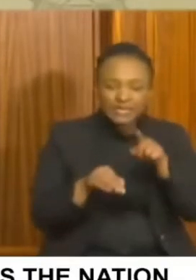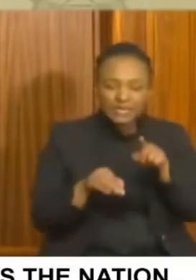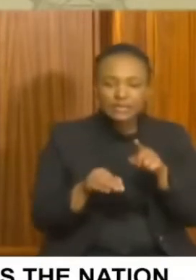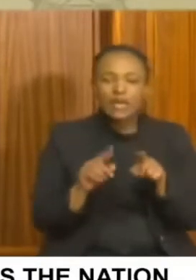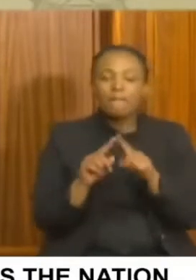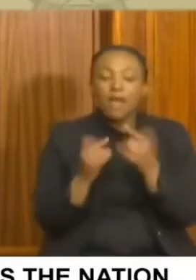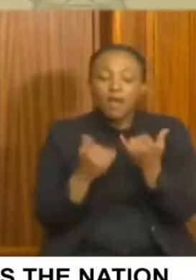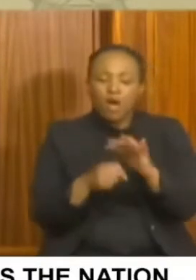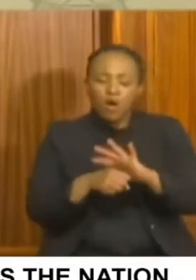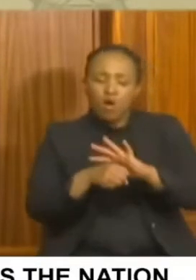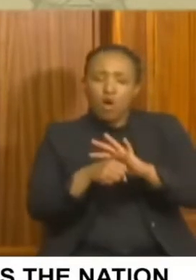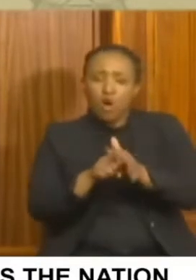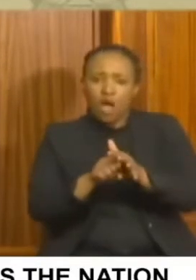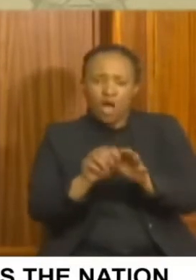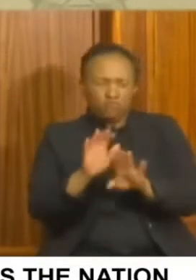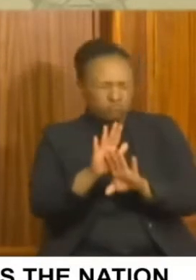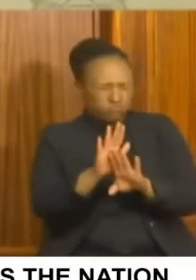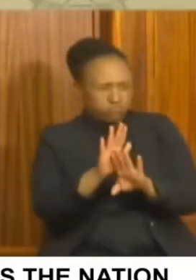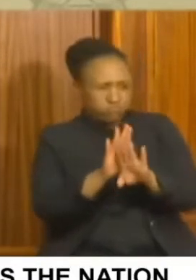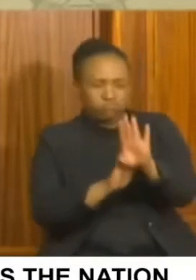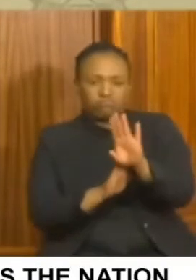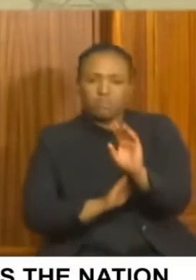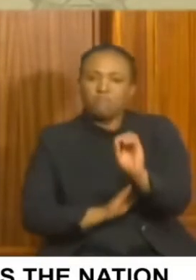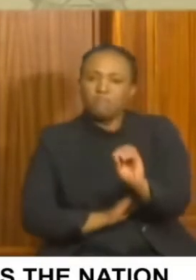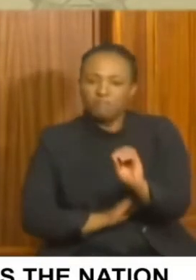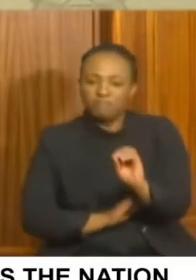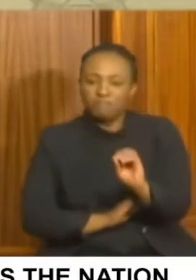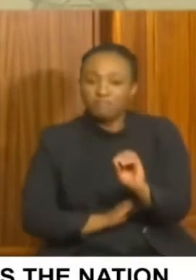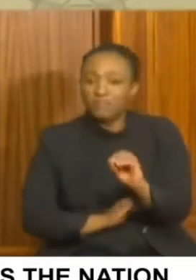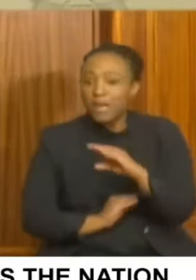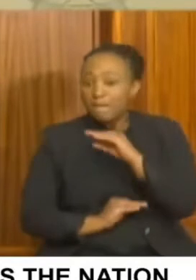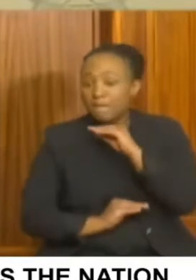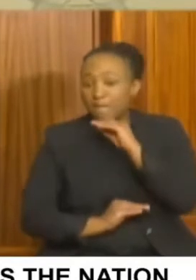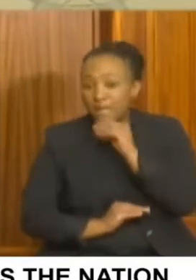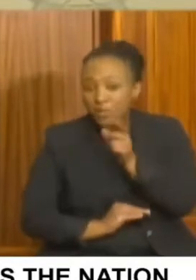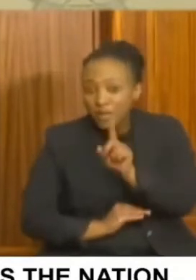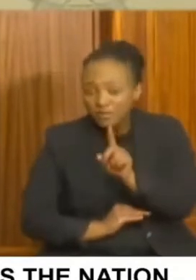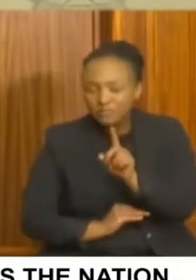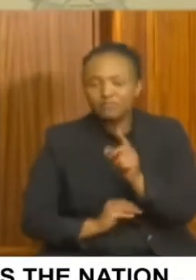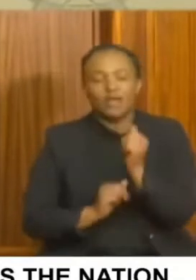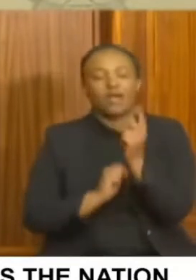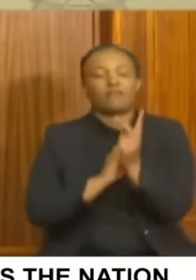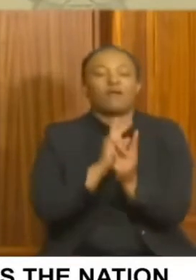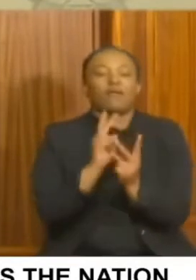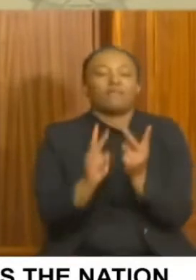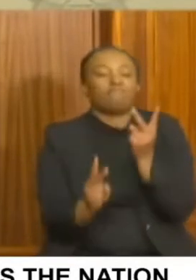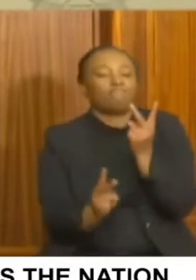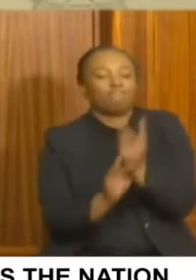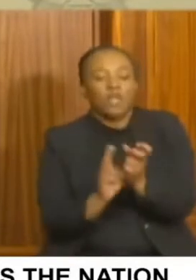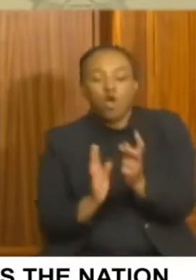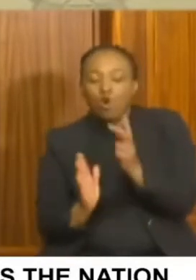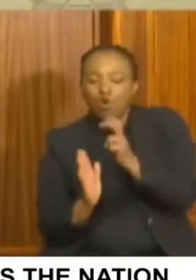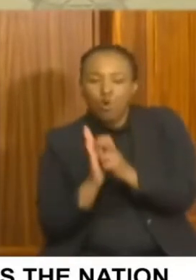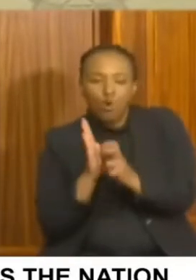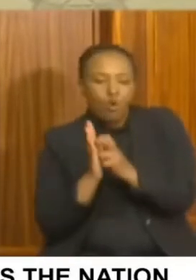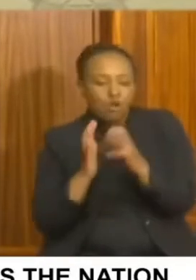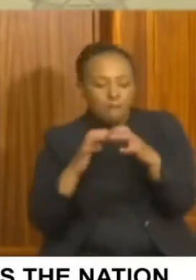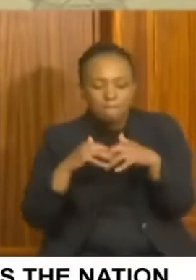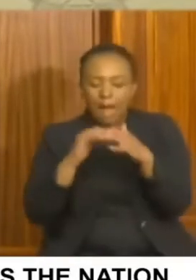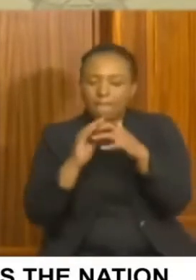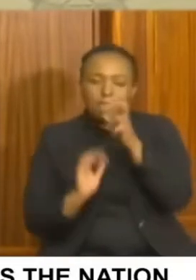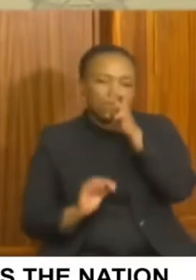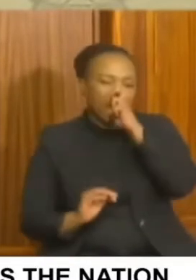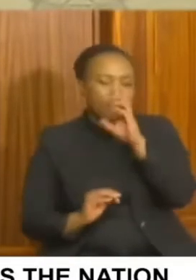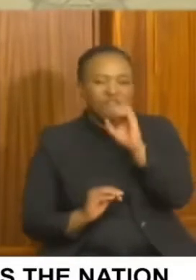surge in new infections means that we must once again tighten restrictions on